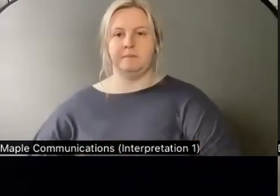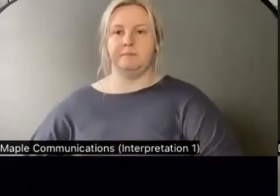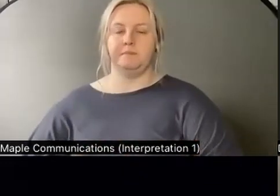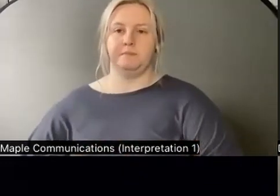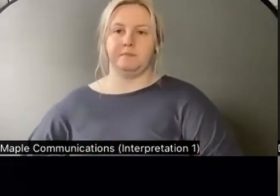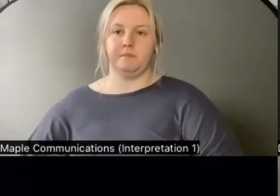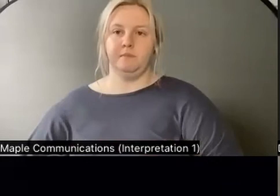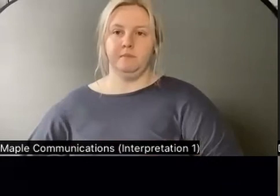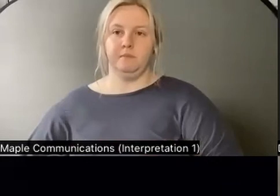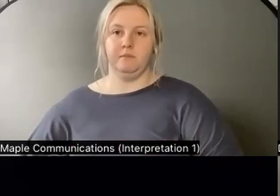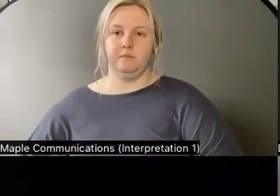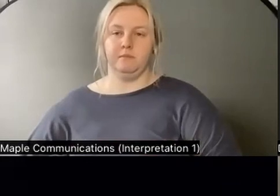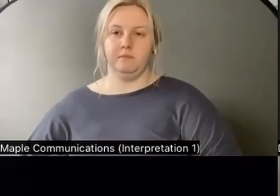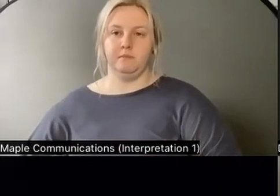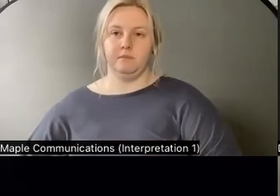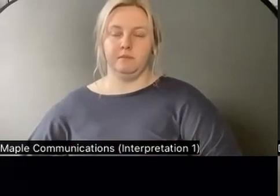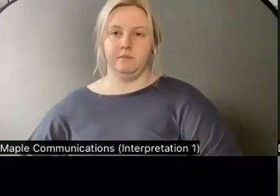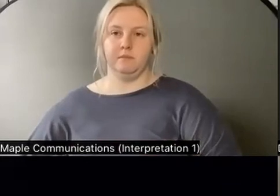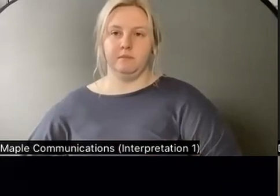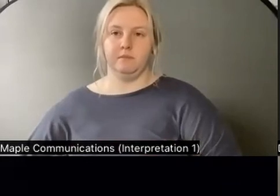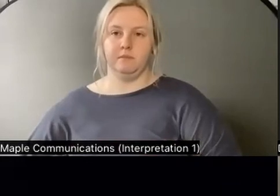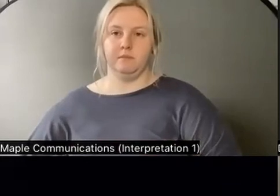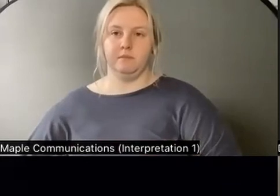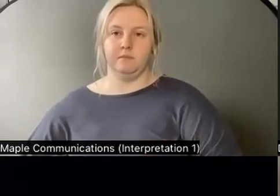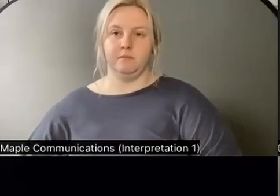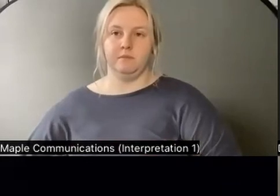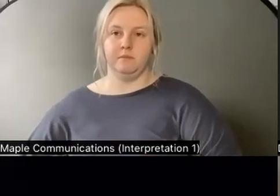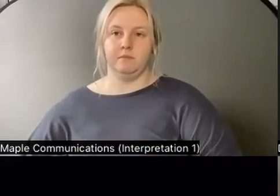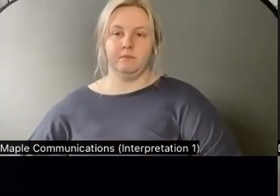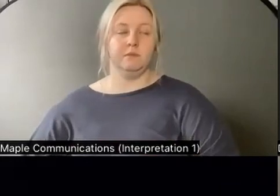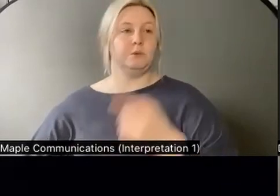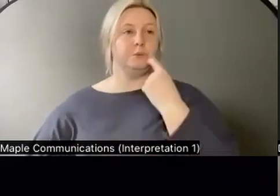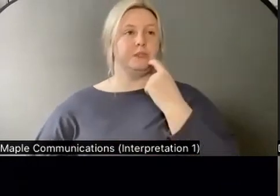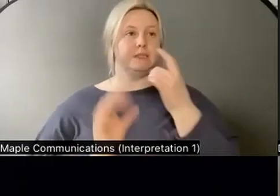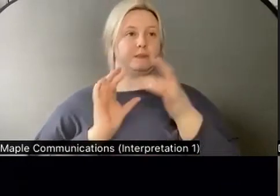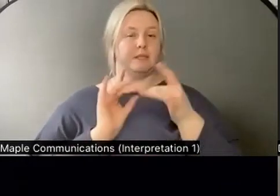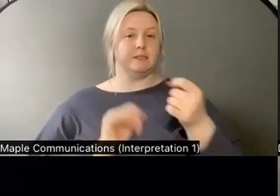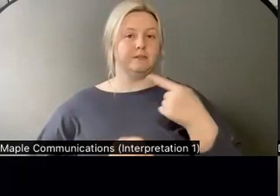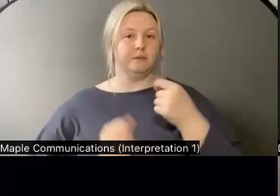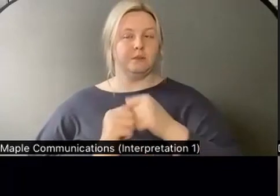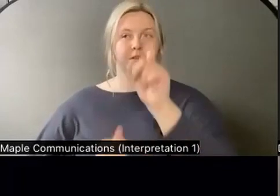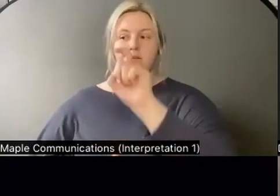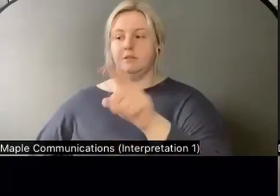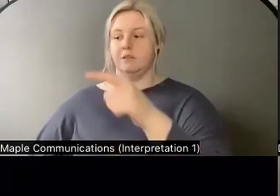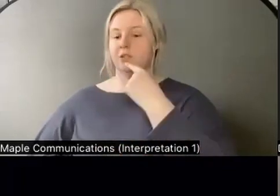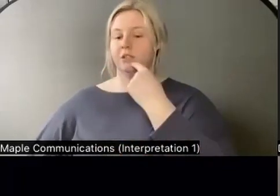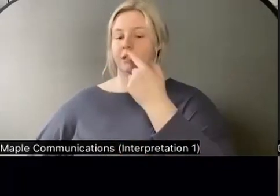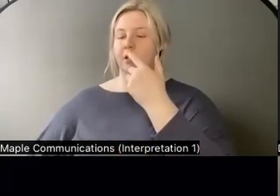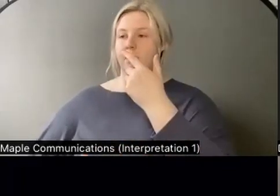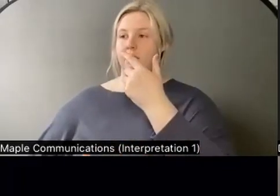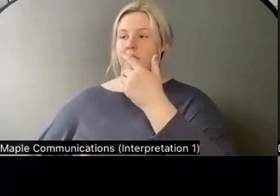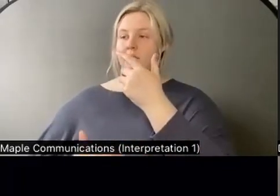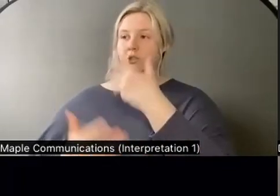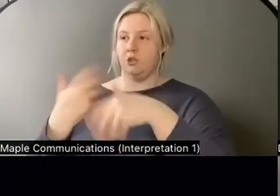She actually just messaged me with her spray paint tag. She said, Social Murder Incorporated,